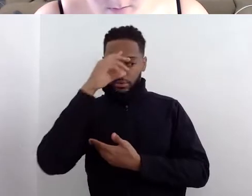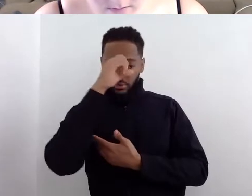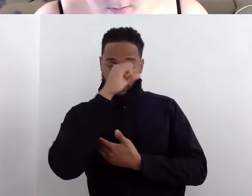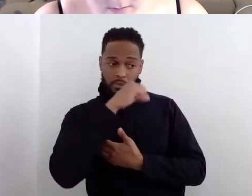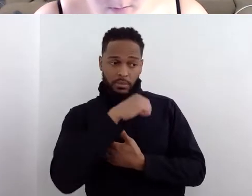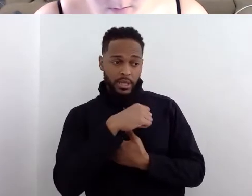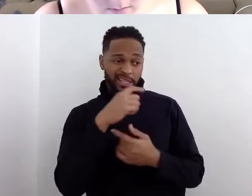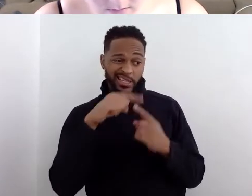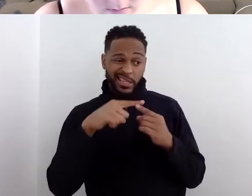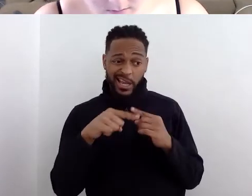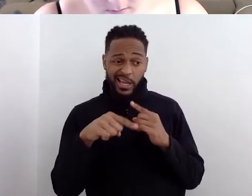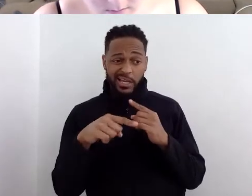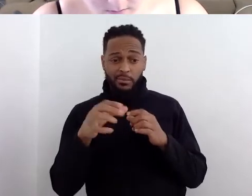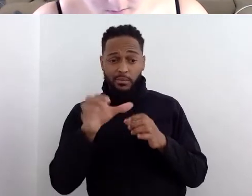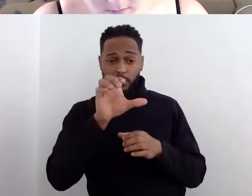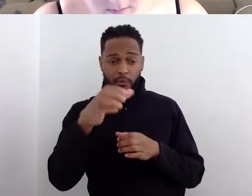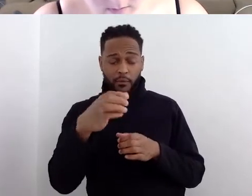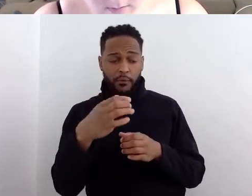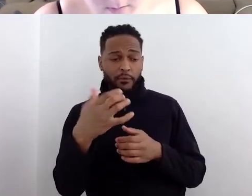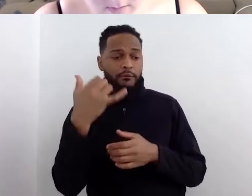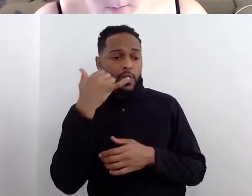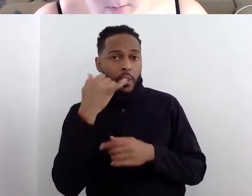phone.